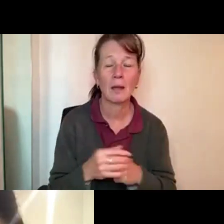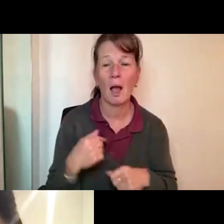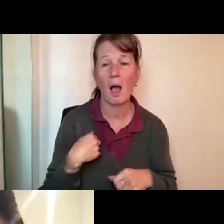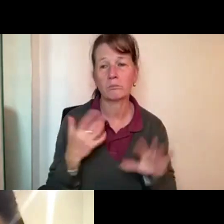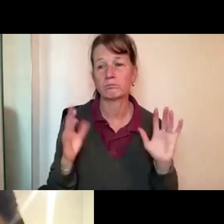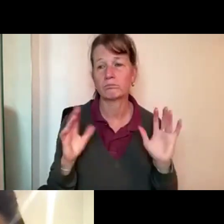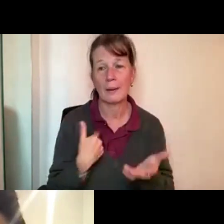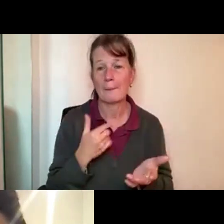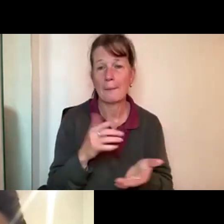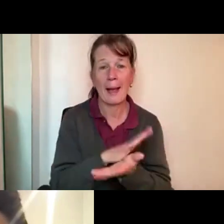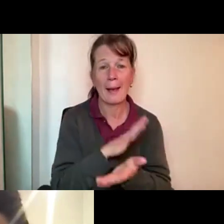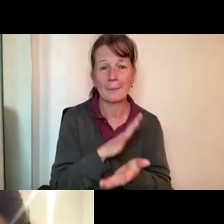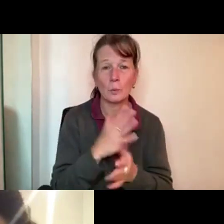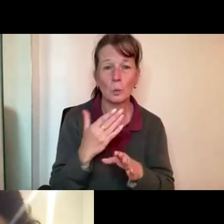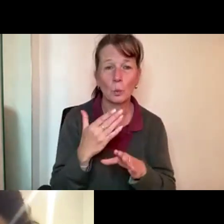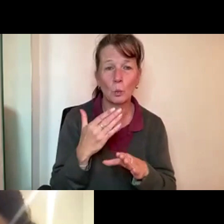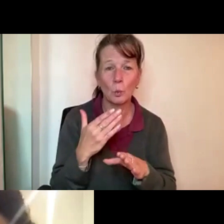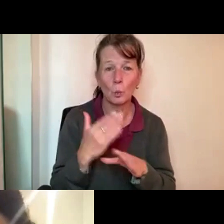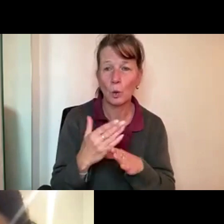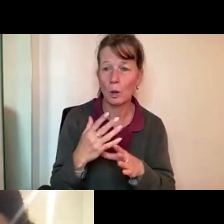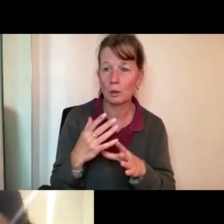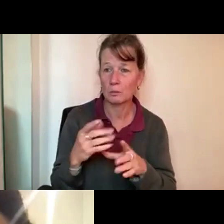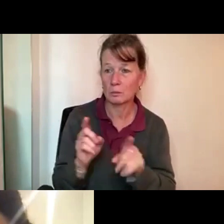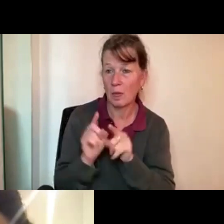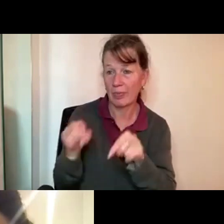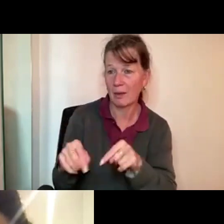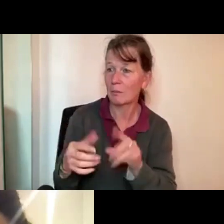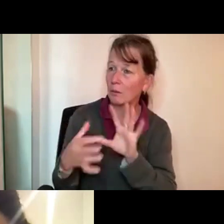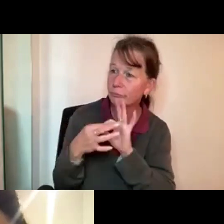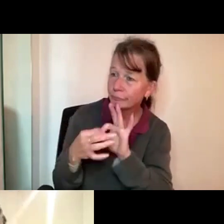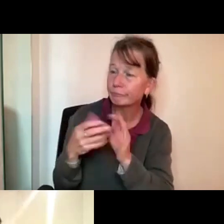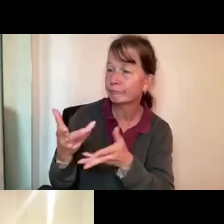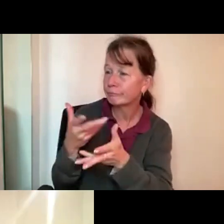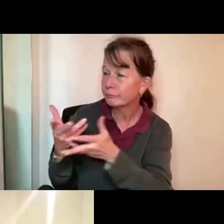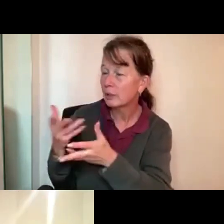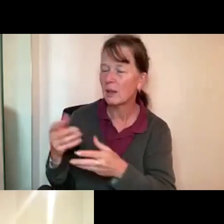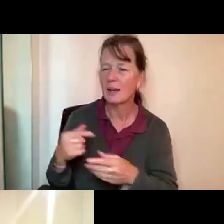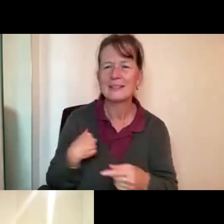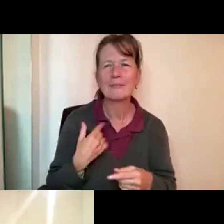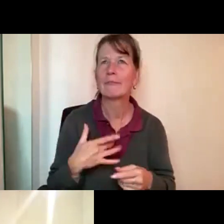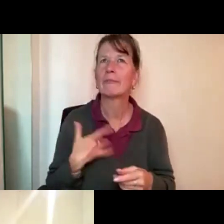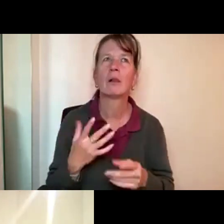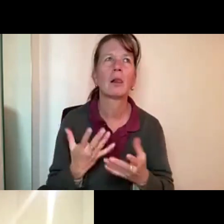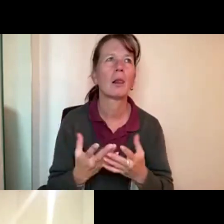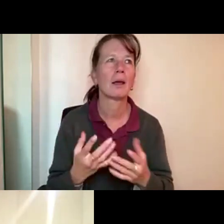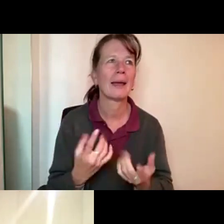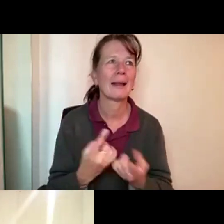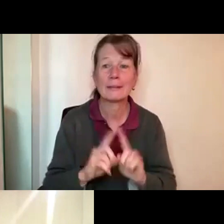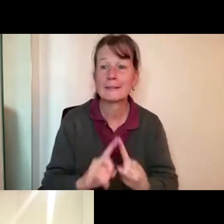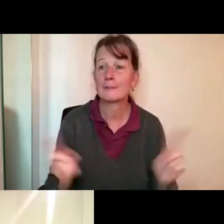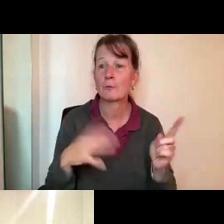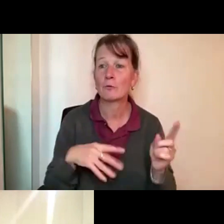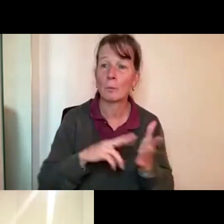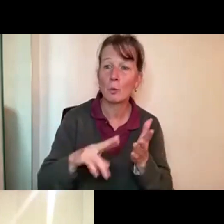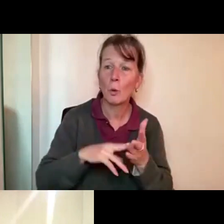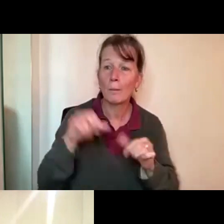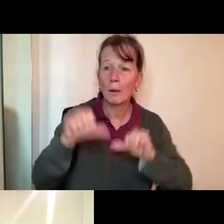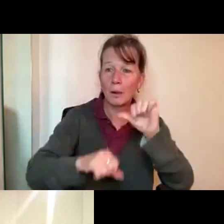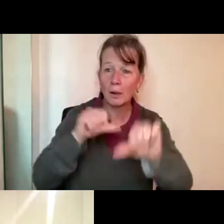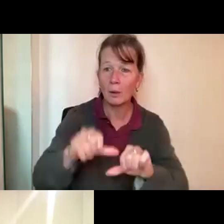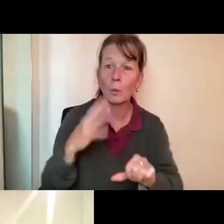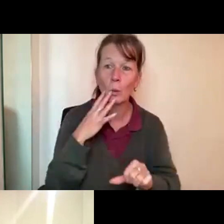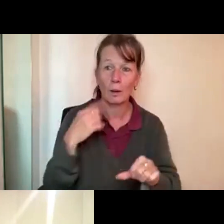to pre-work like that. That didn't feel like anything different as a sort of normal prep as a